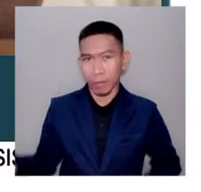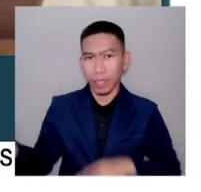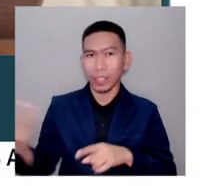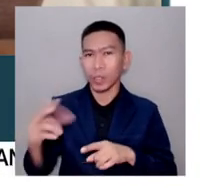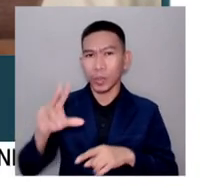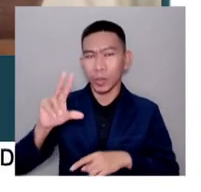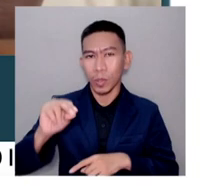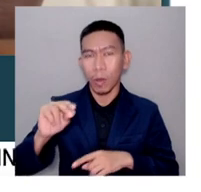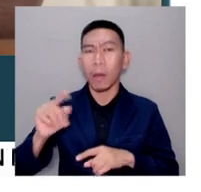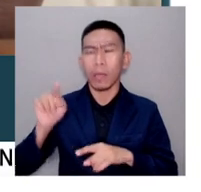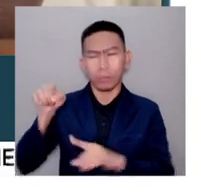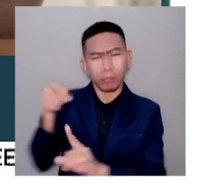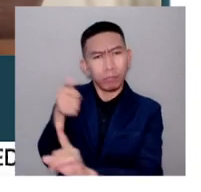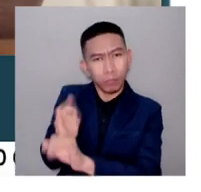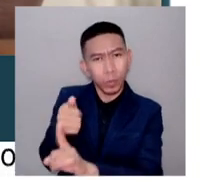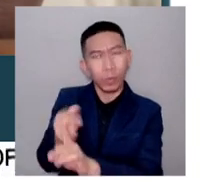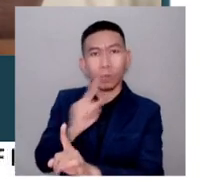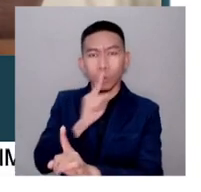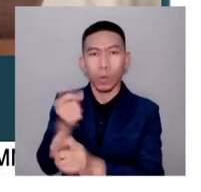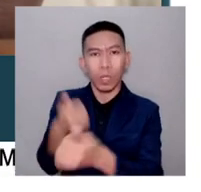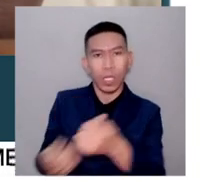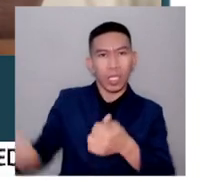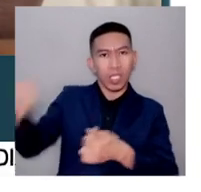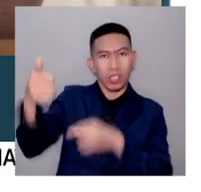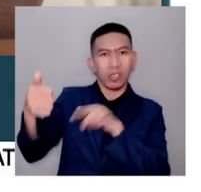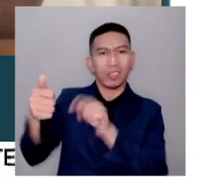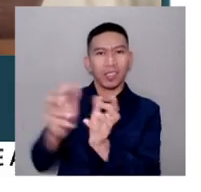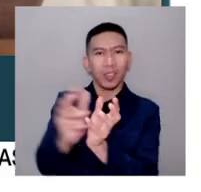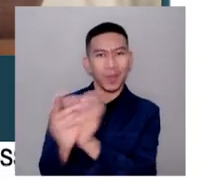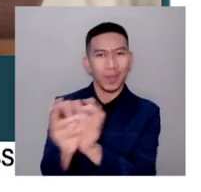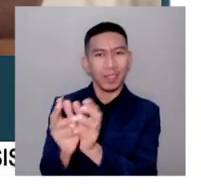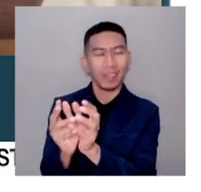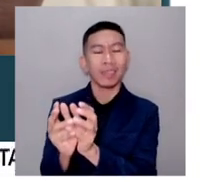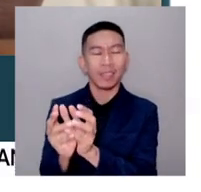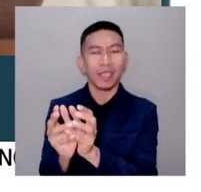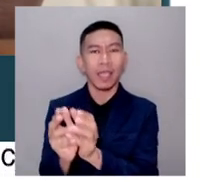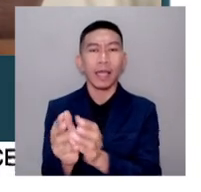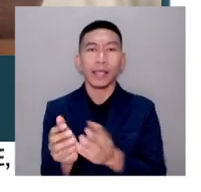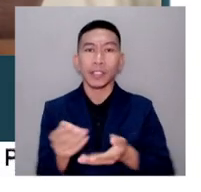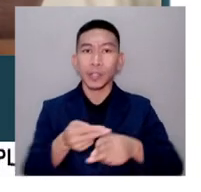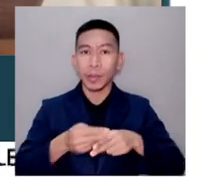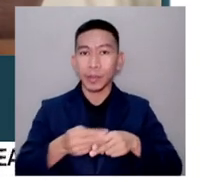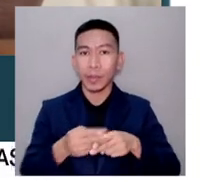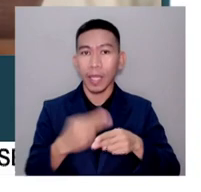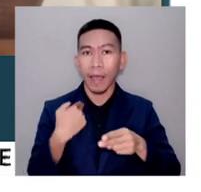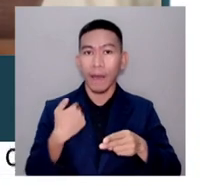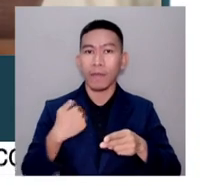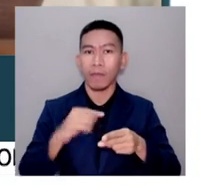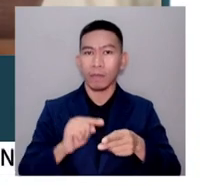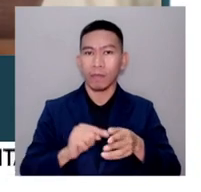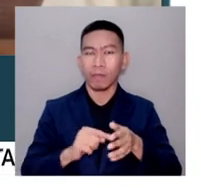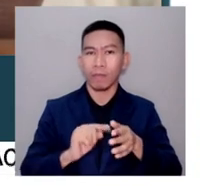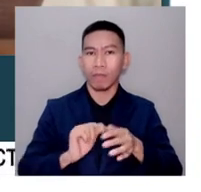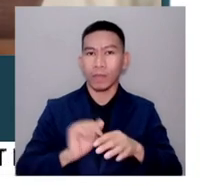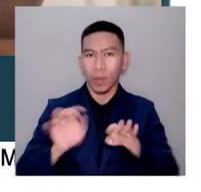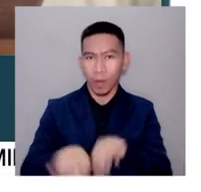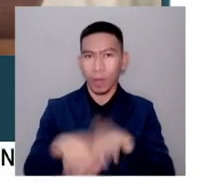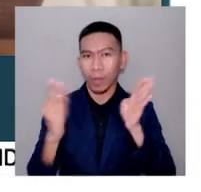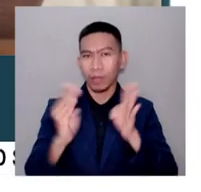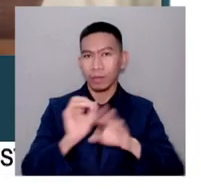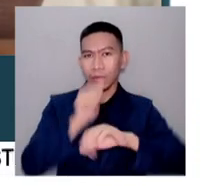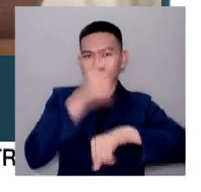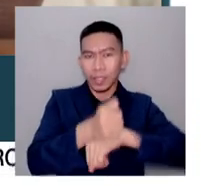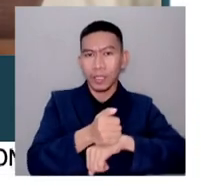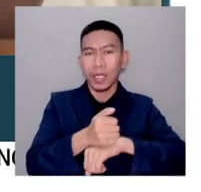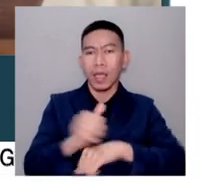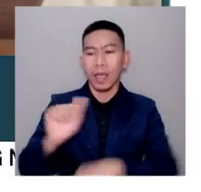our society. Just a few days from now, ilulunsad yung Angat Buhay, the largest